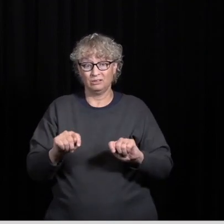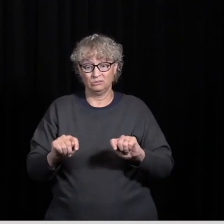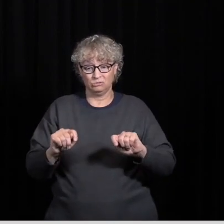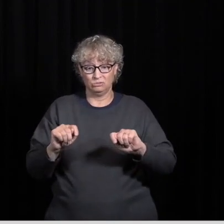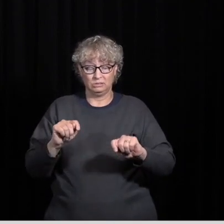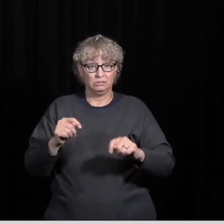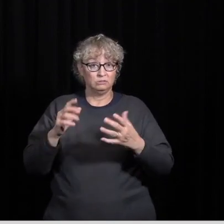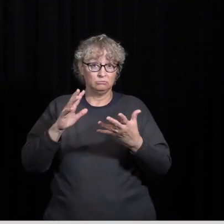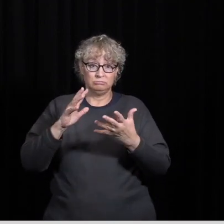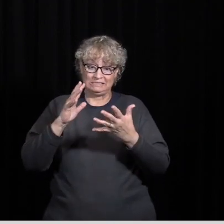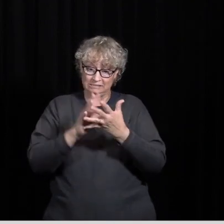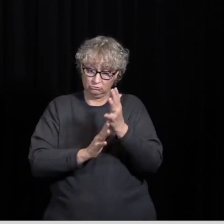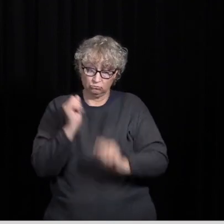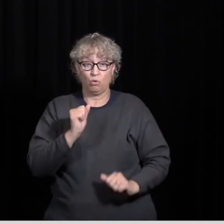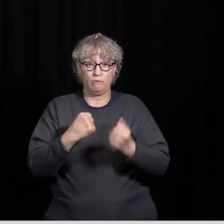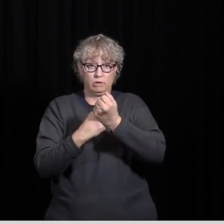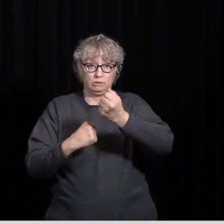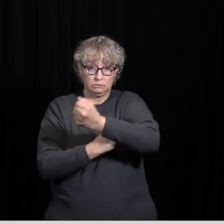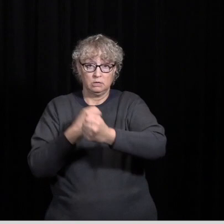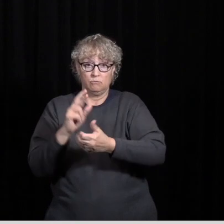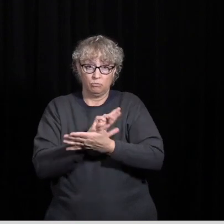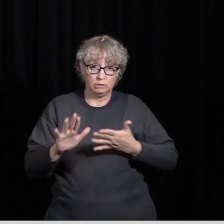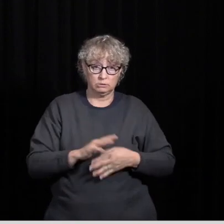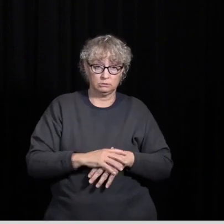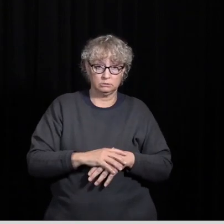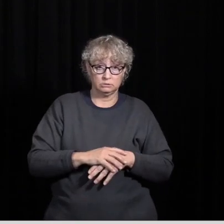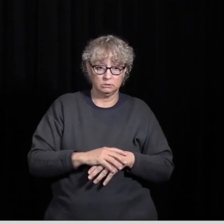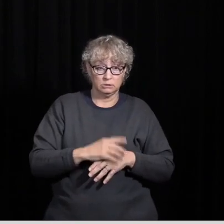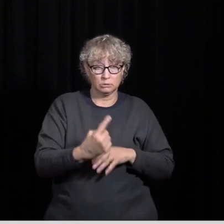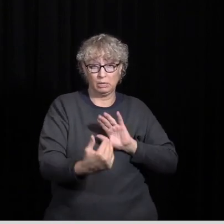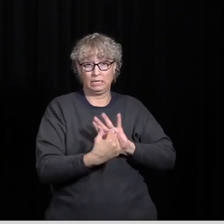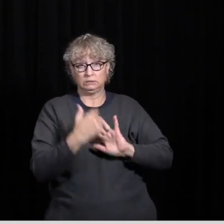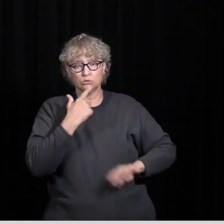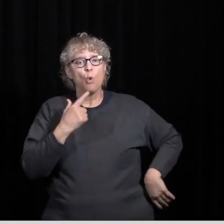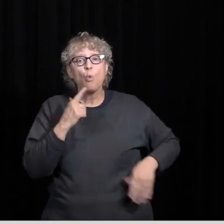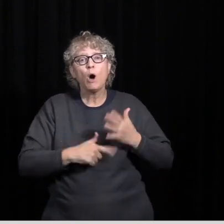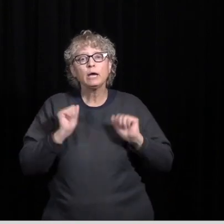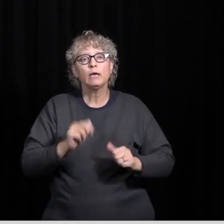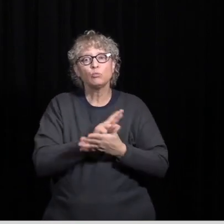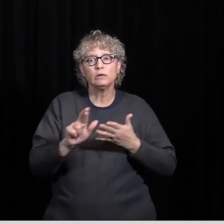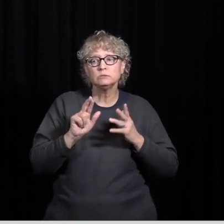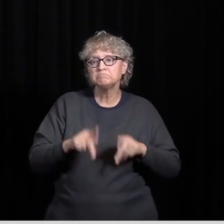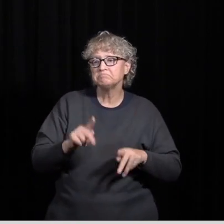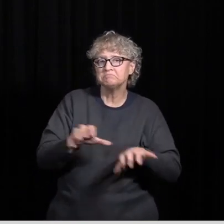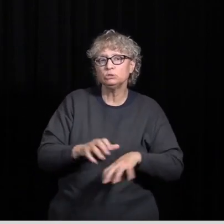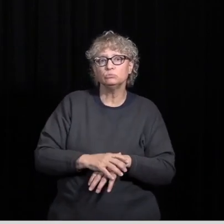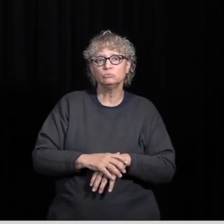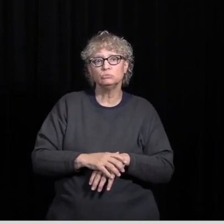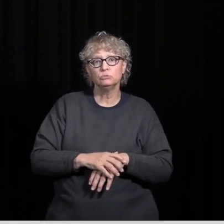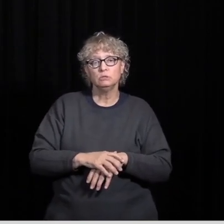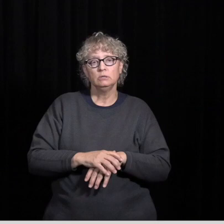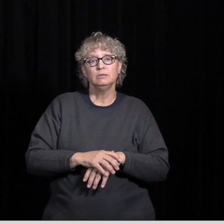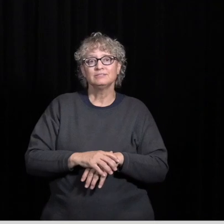righteous. And what the enemy, the antagonist says is, what can the righteous do? And so all of this, what's going on is he starts off,